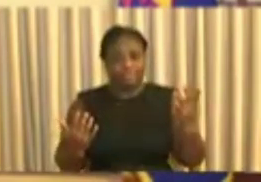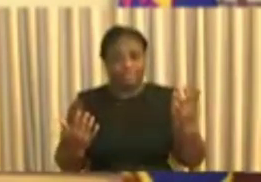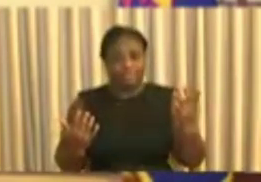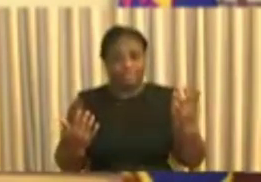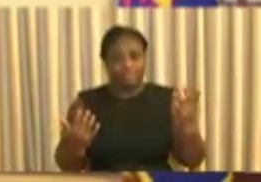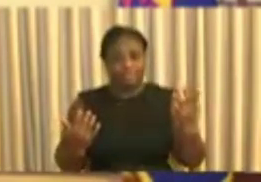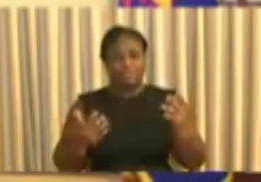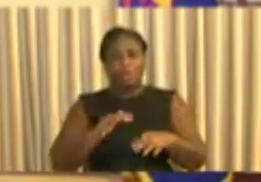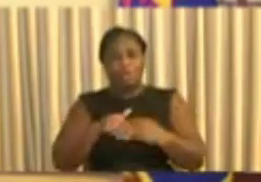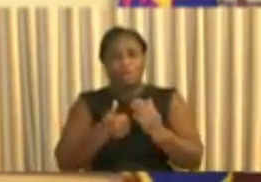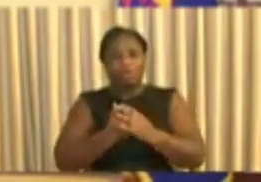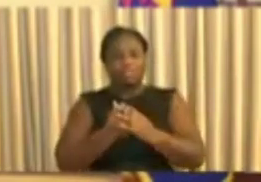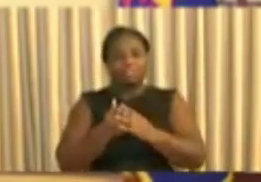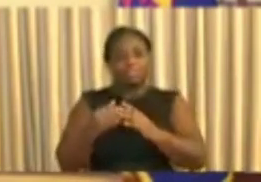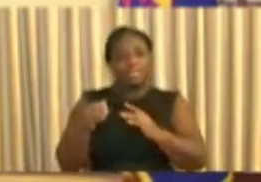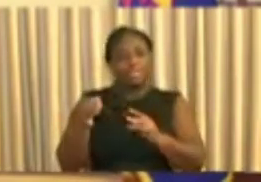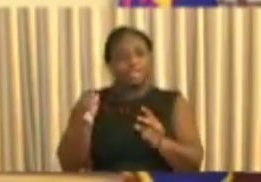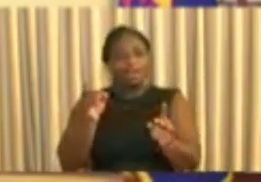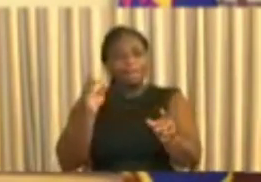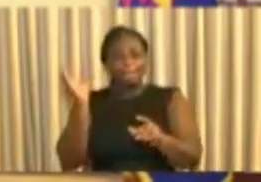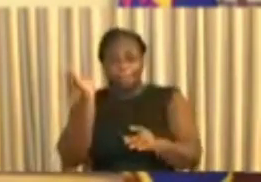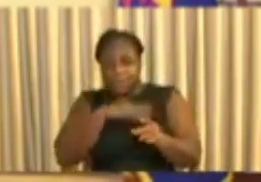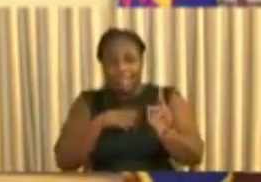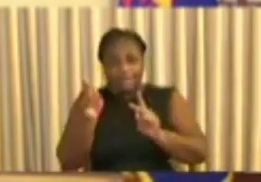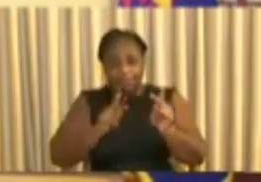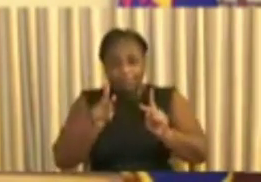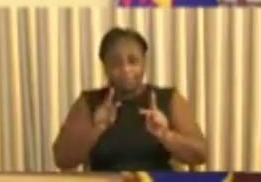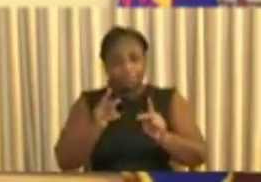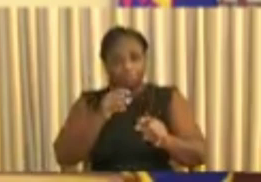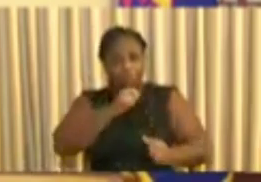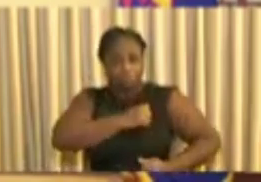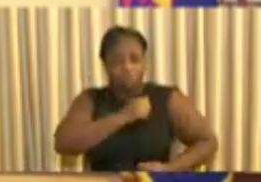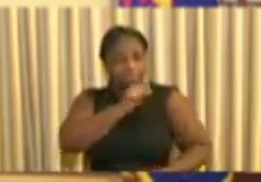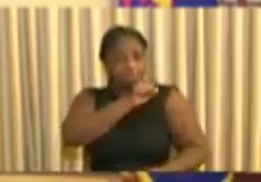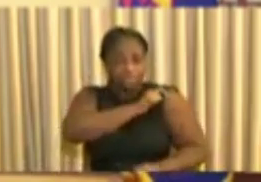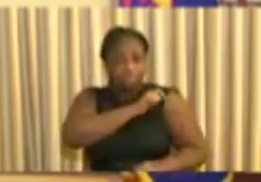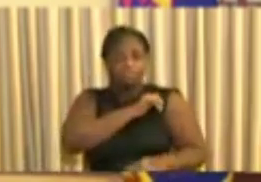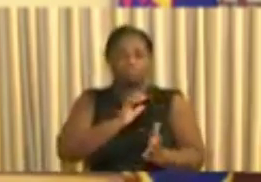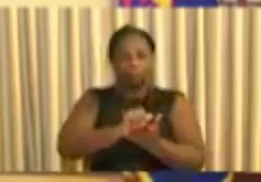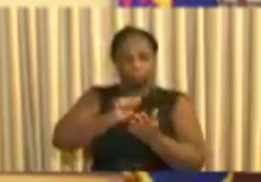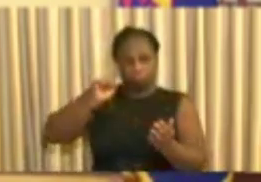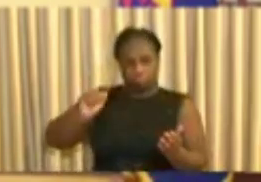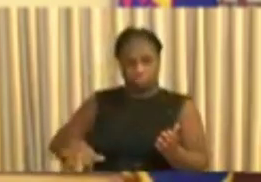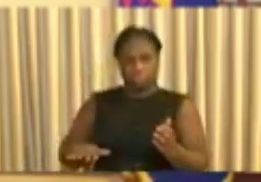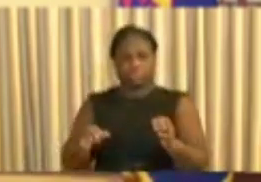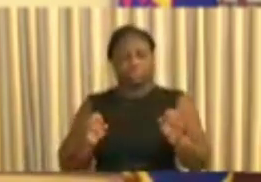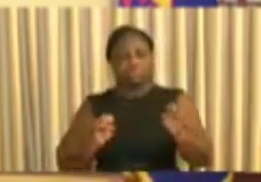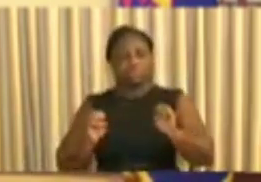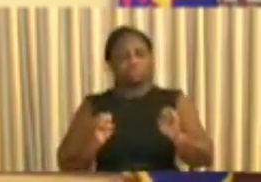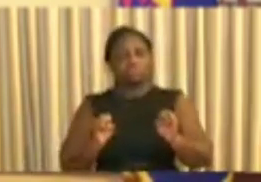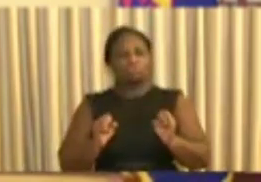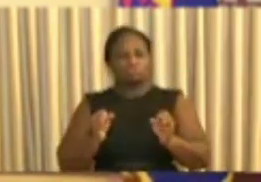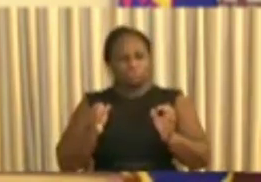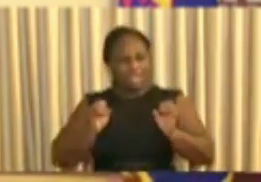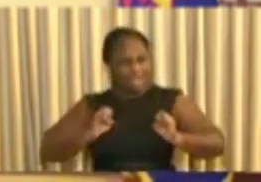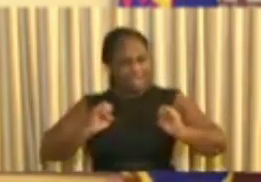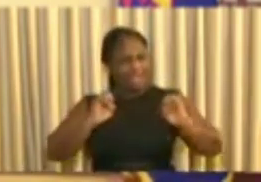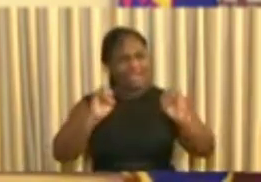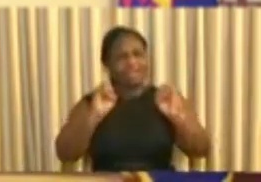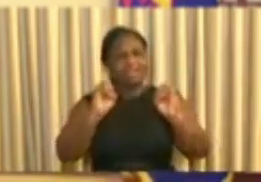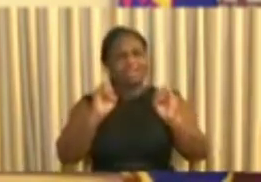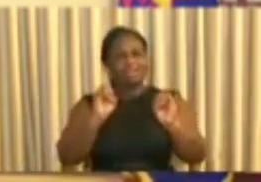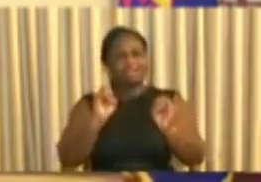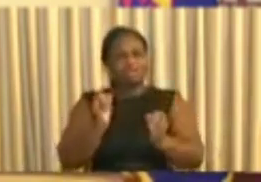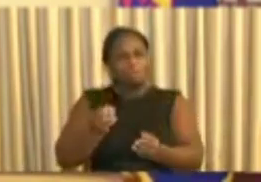alleged wrongdoers are being withdrawn from the ongoing exercise. To enhance command and control,